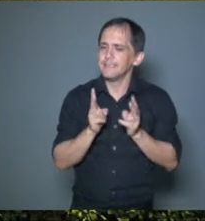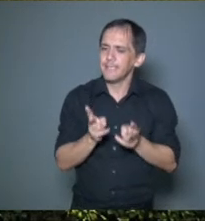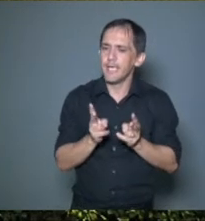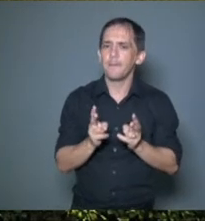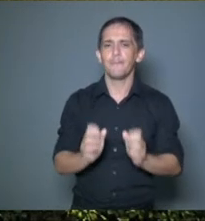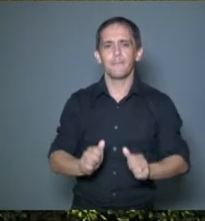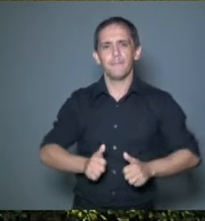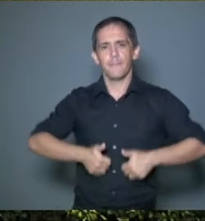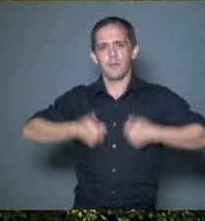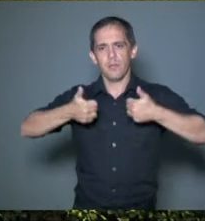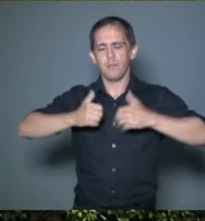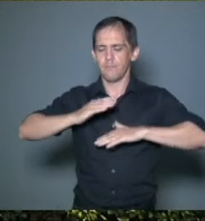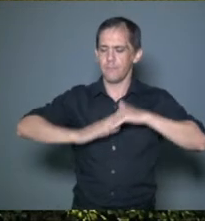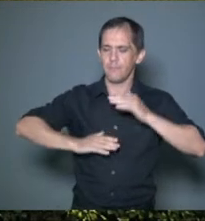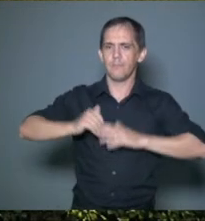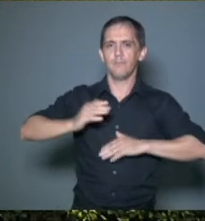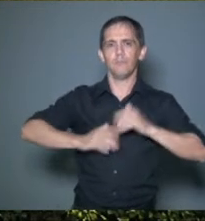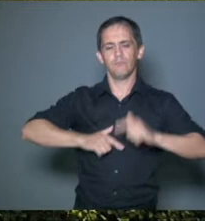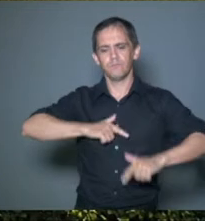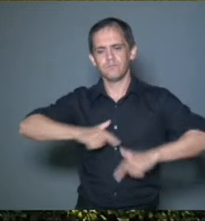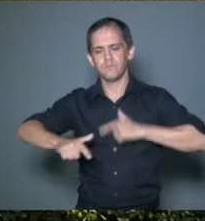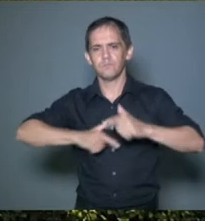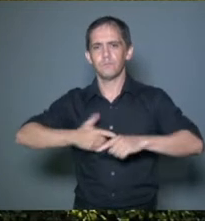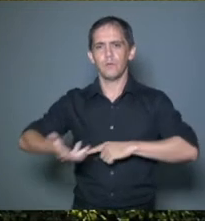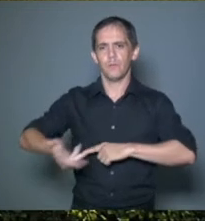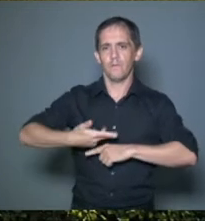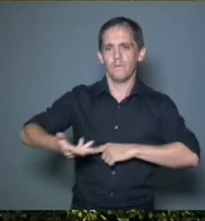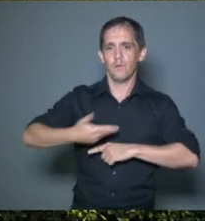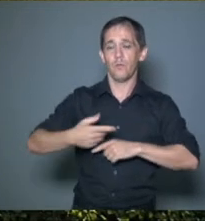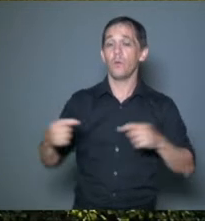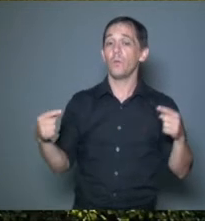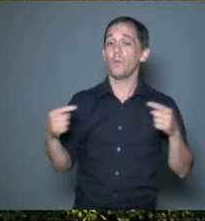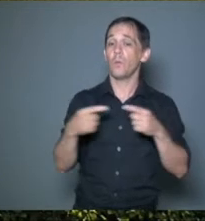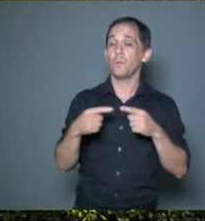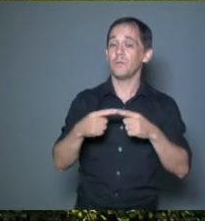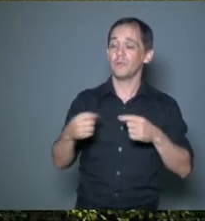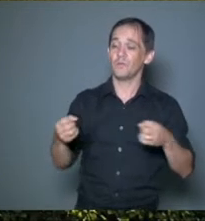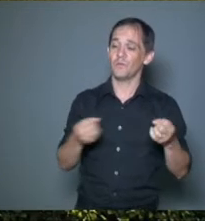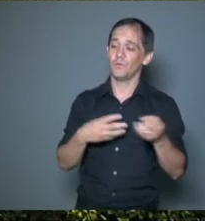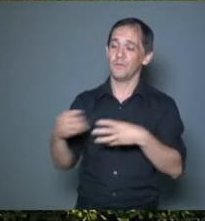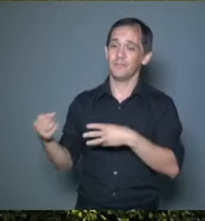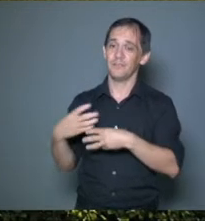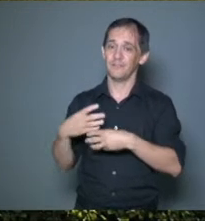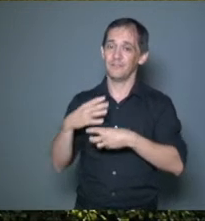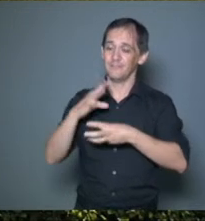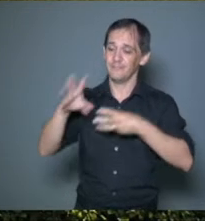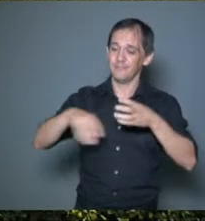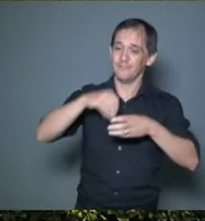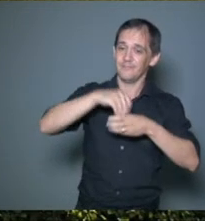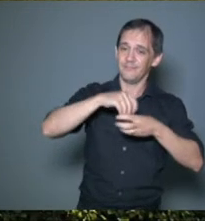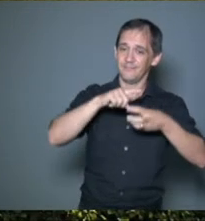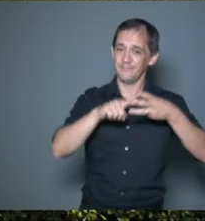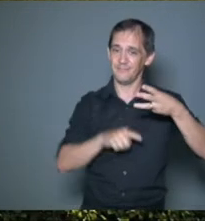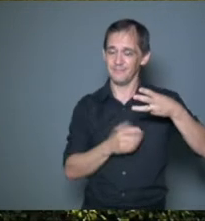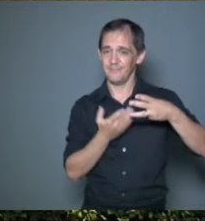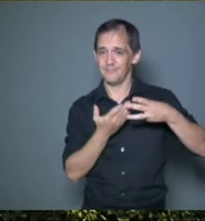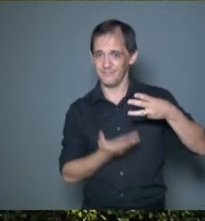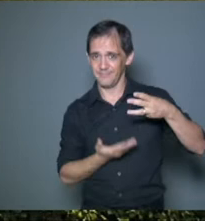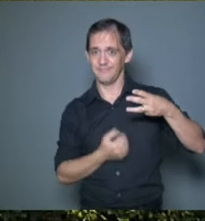to use that and improve our performance based on innovation that is intimately connected